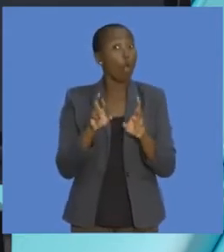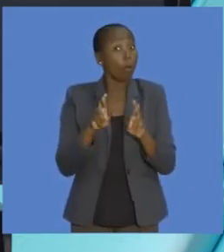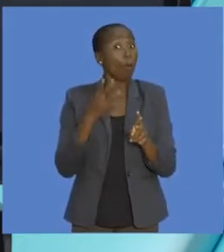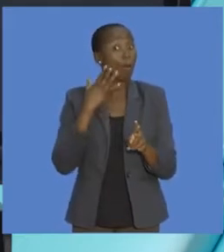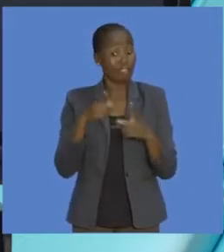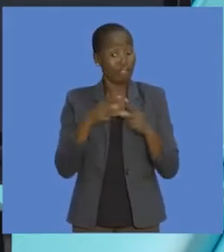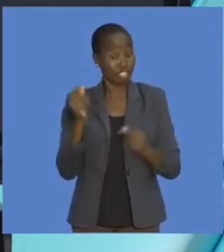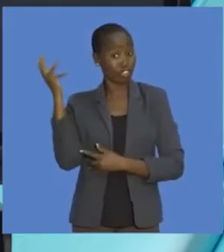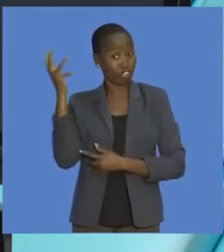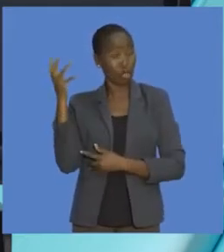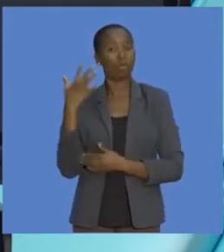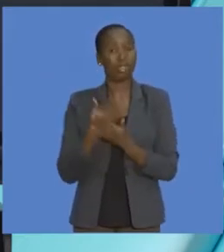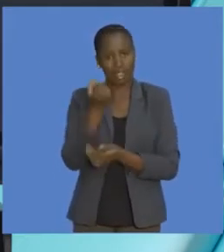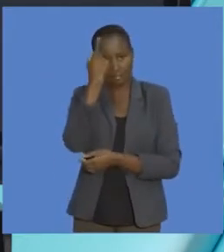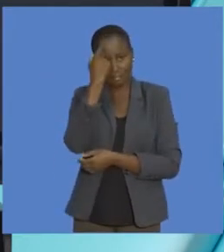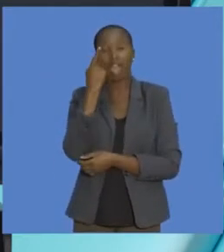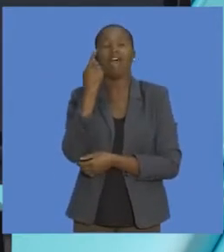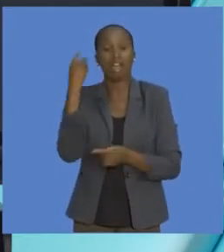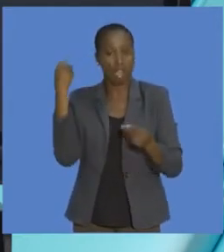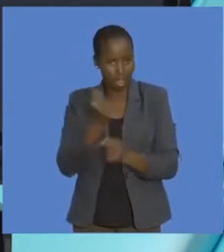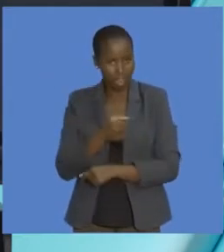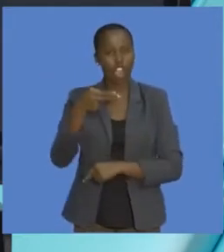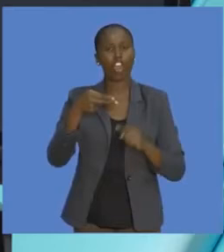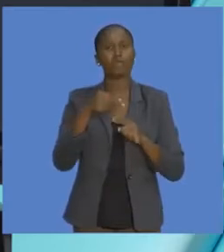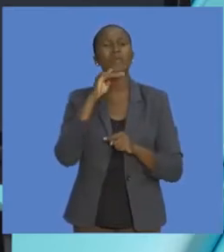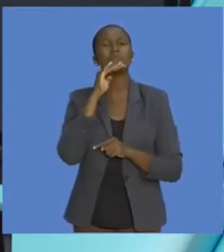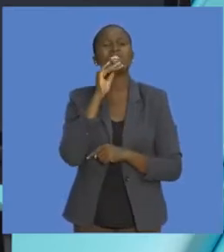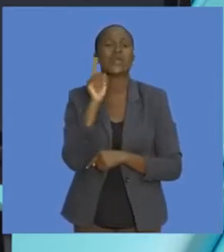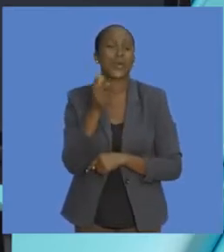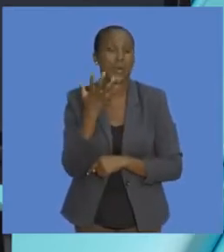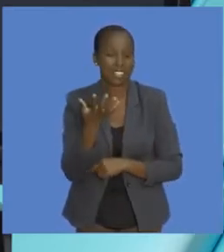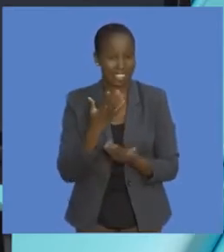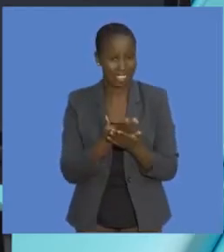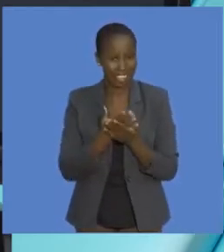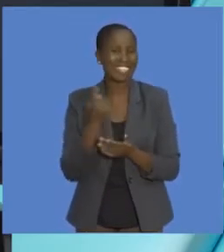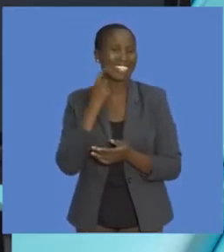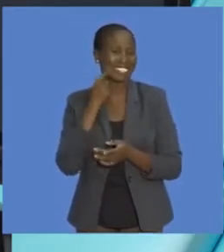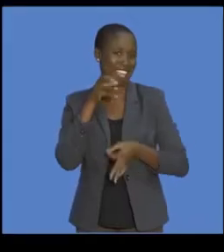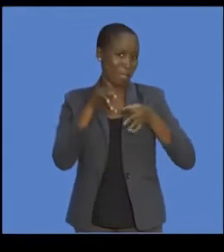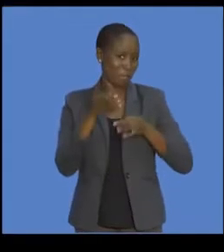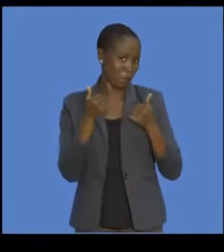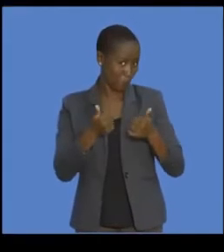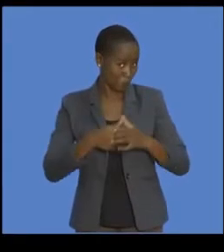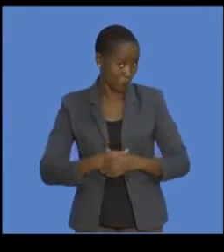to explain what homeostasis is and give us a concise definition for that.